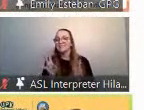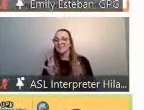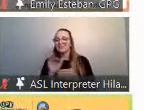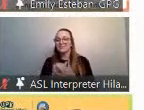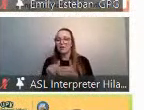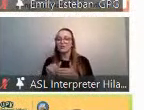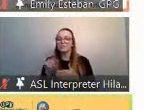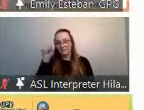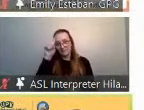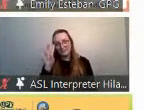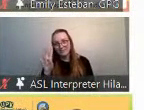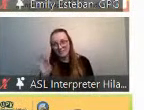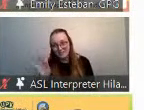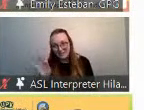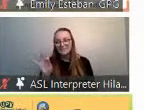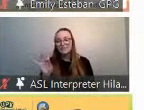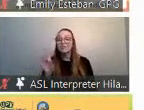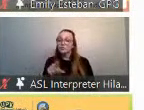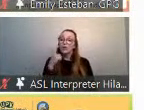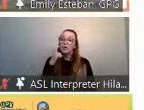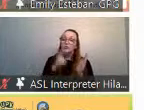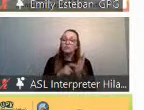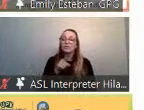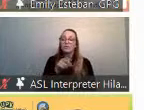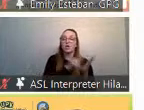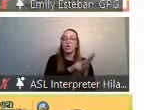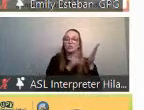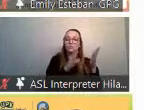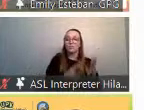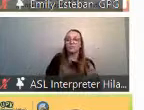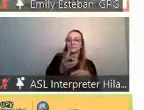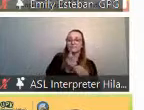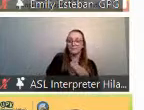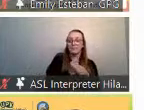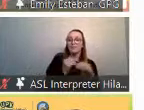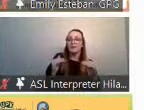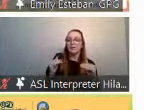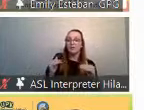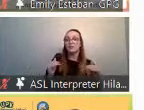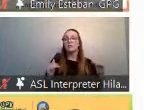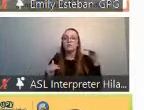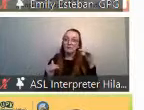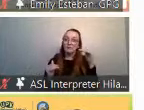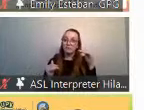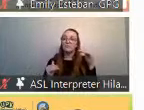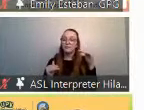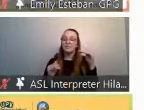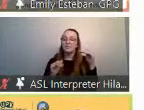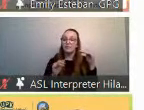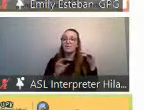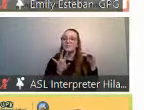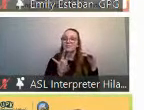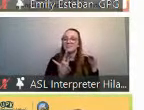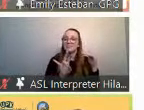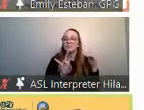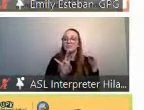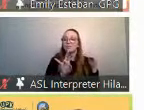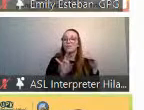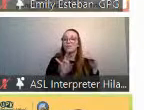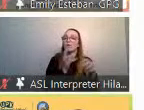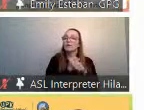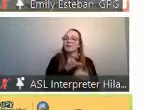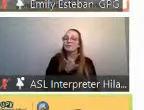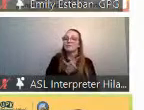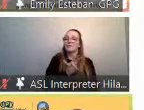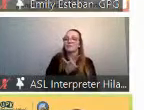$1,587.78. So what you're seeing is that the contractor is receiving up to $780 per month for administrative and support